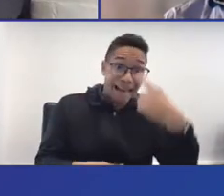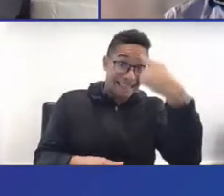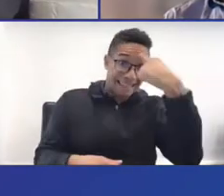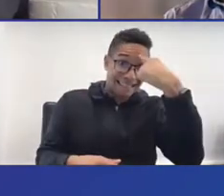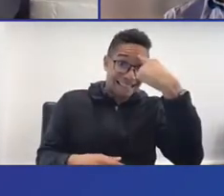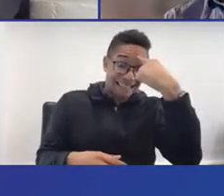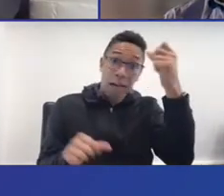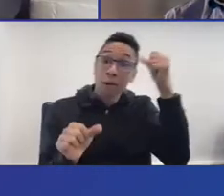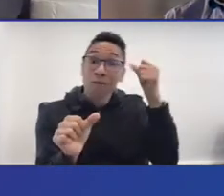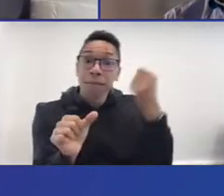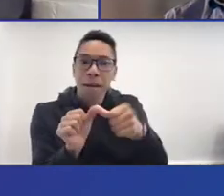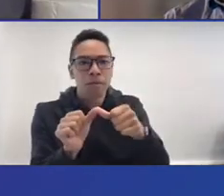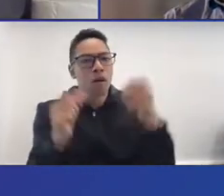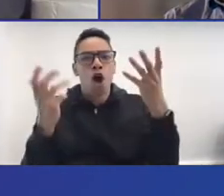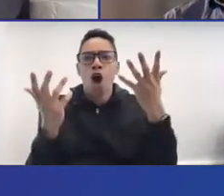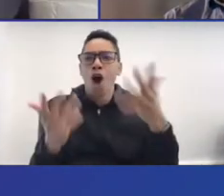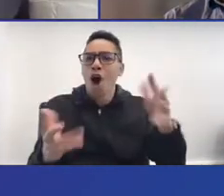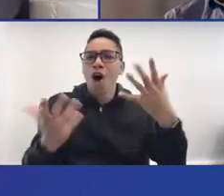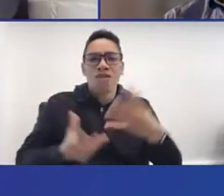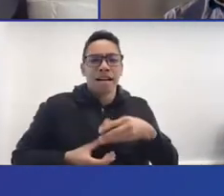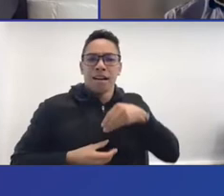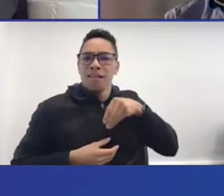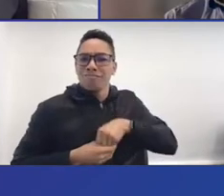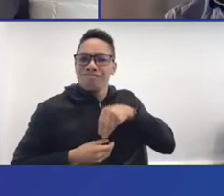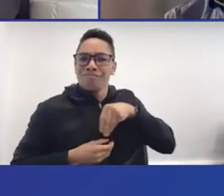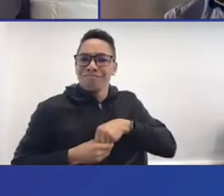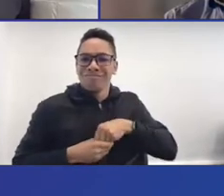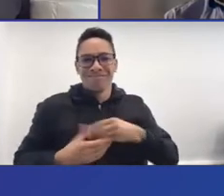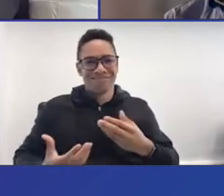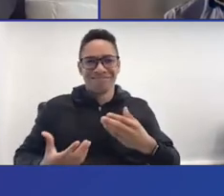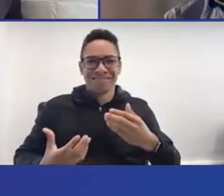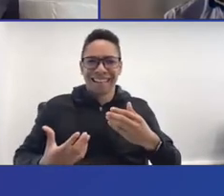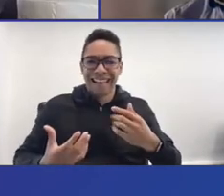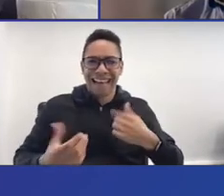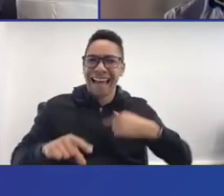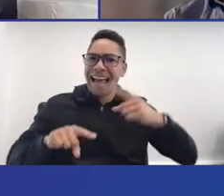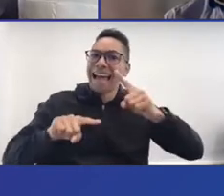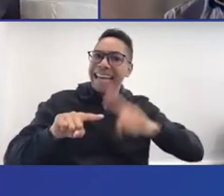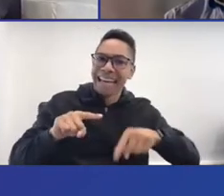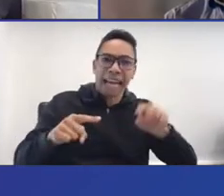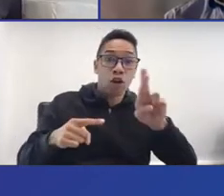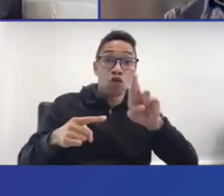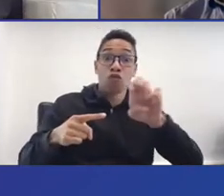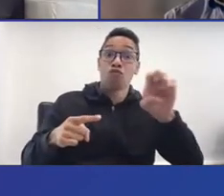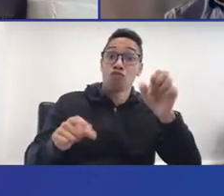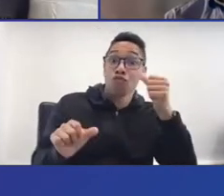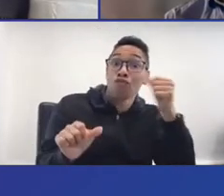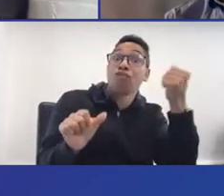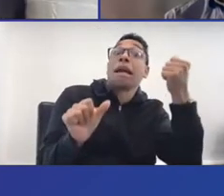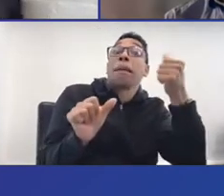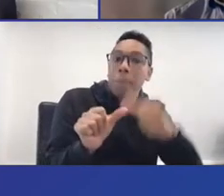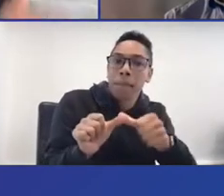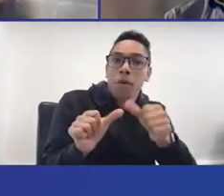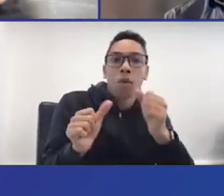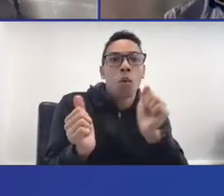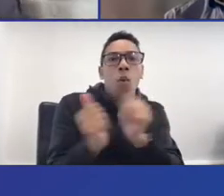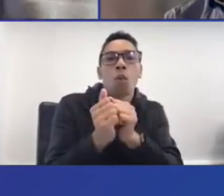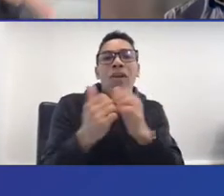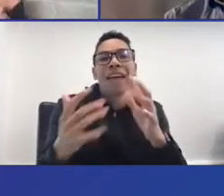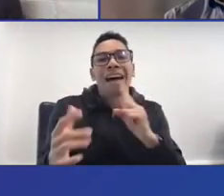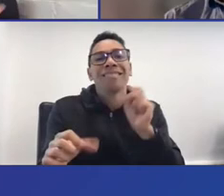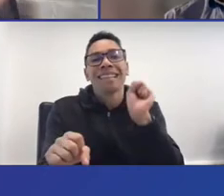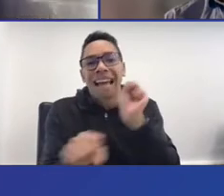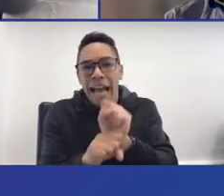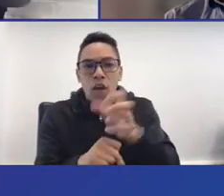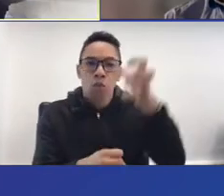me. It is me. And so how can I remember if I don't already have the member, right? If I don't already have